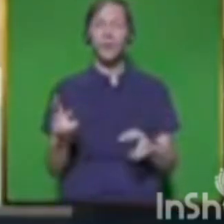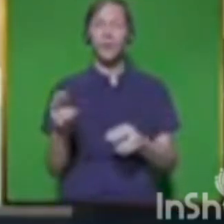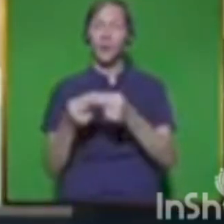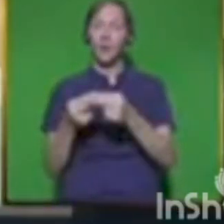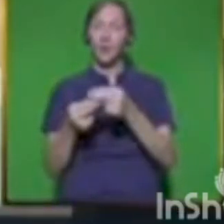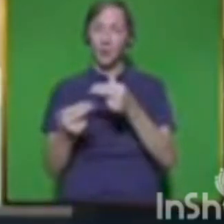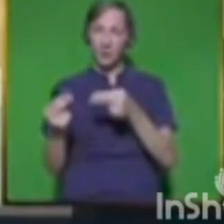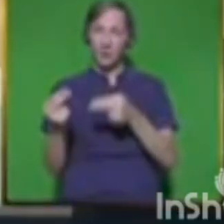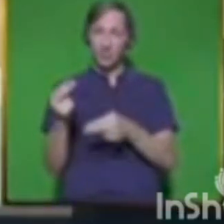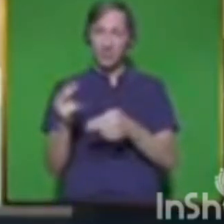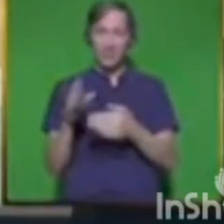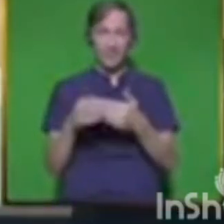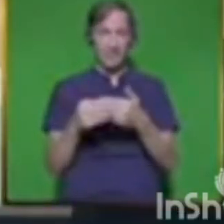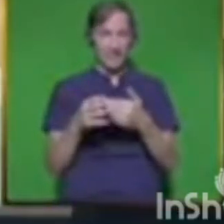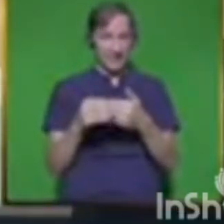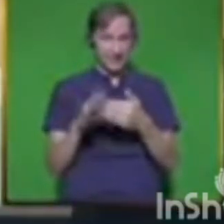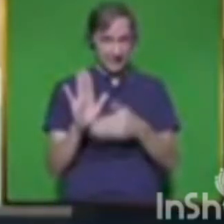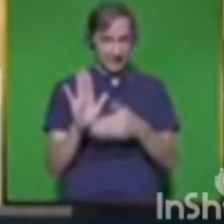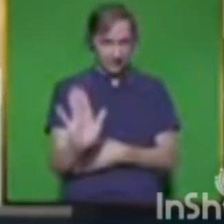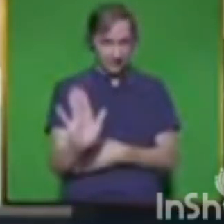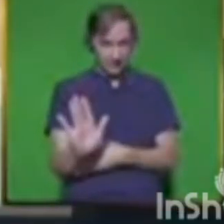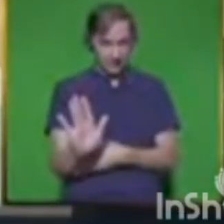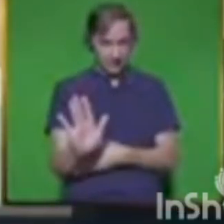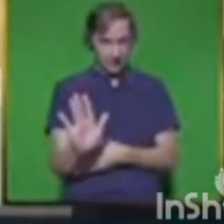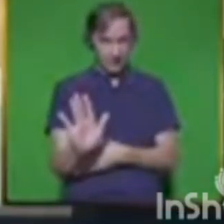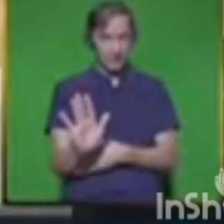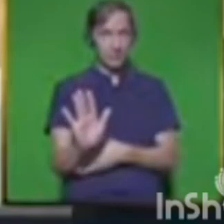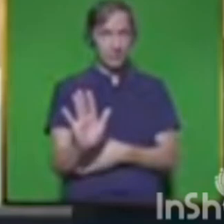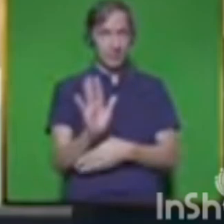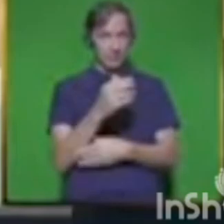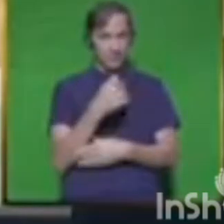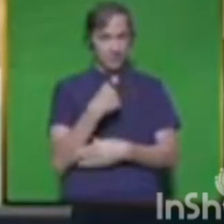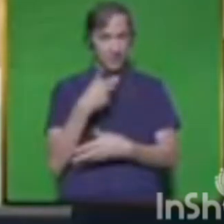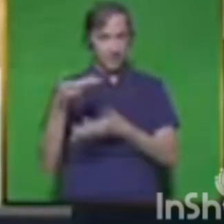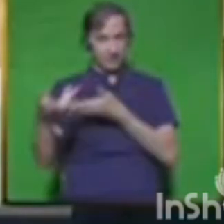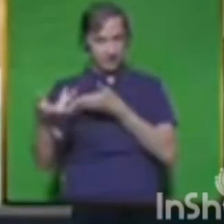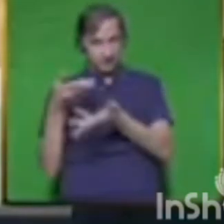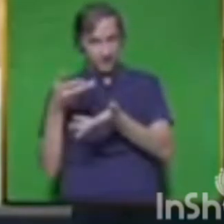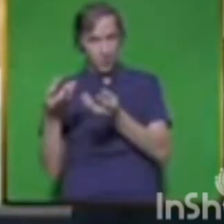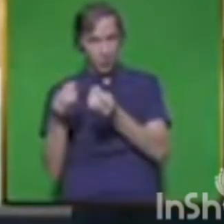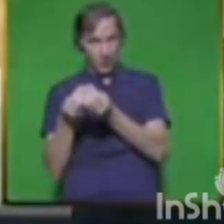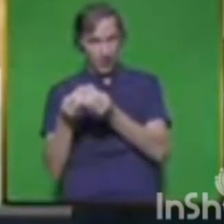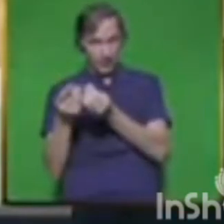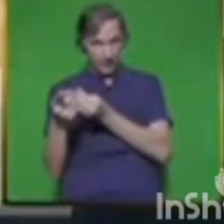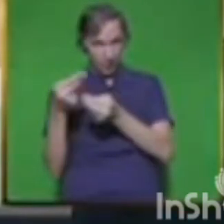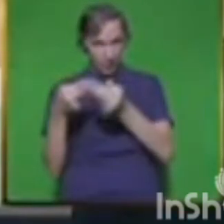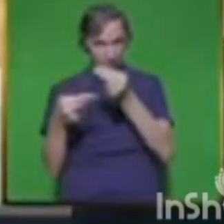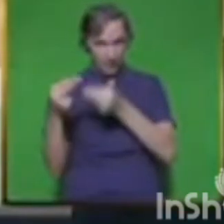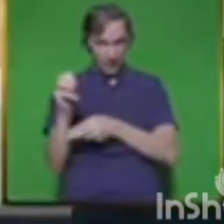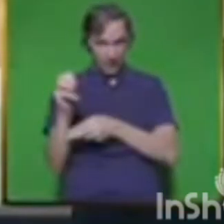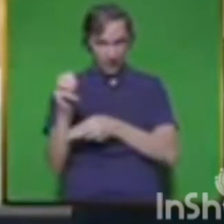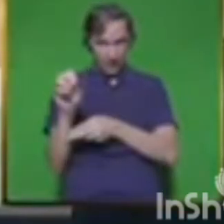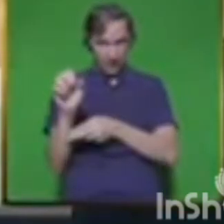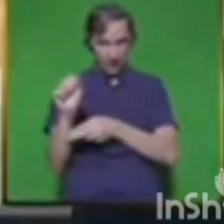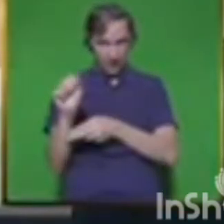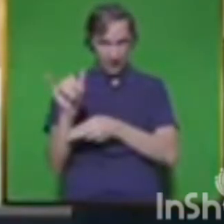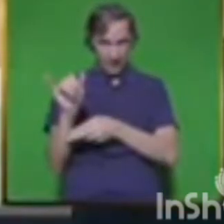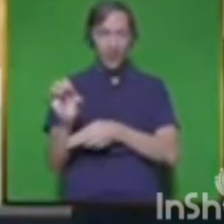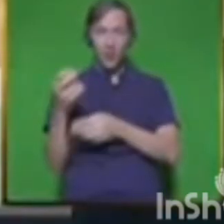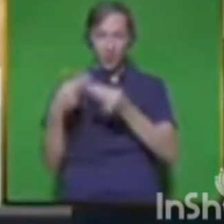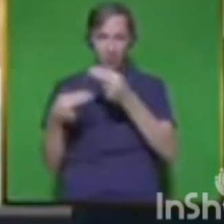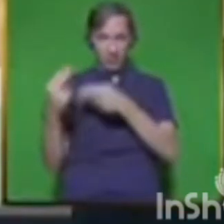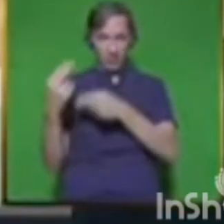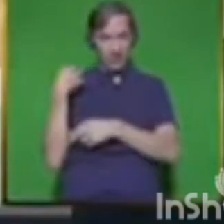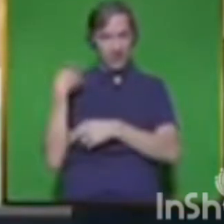Honourable members, I am now dealing with Honourable Manye's point. Honourable Minister, I have not yet called you to the